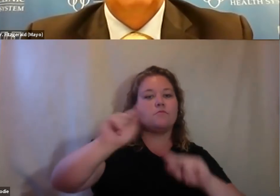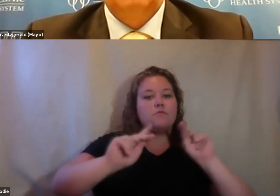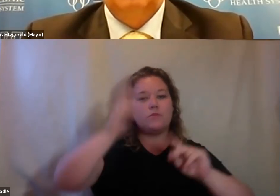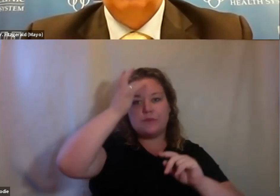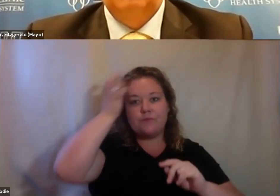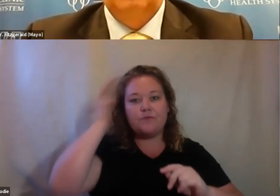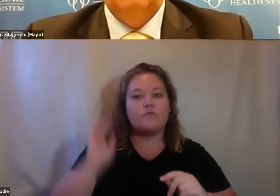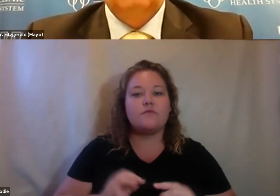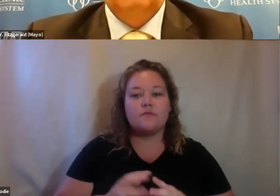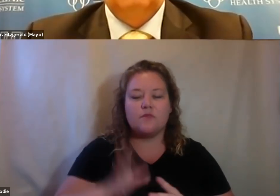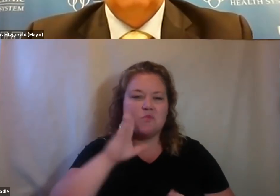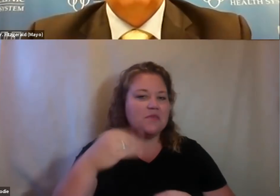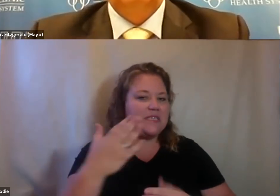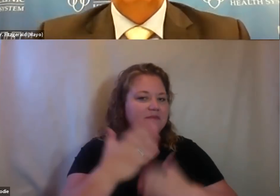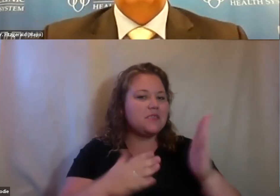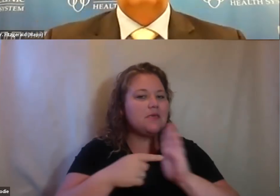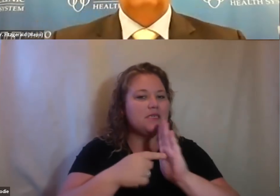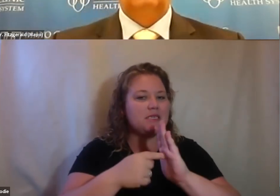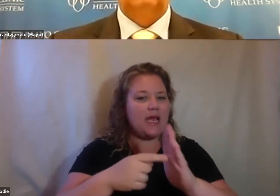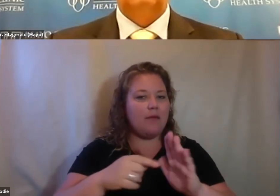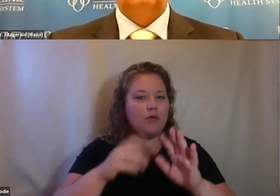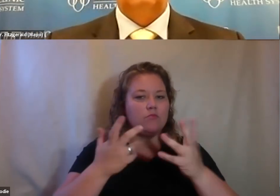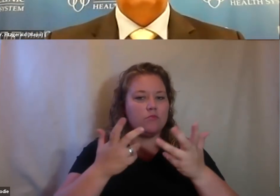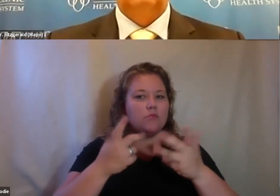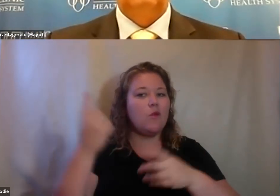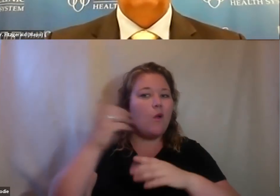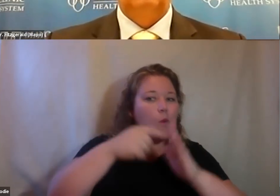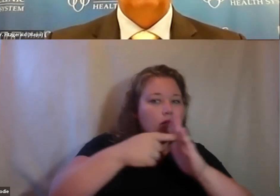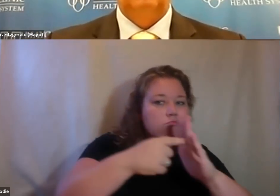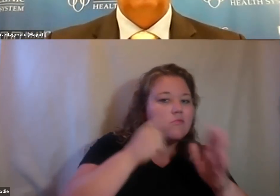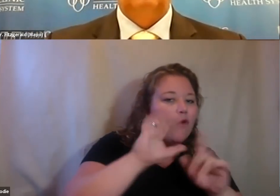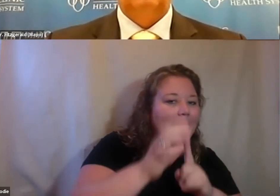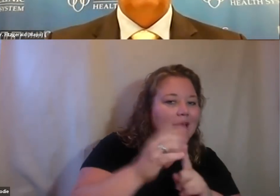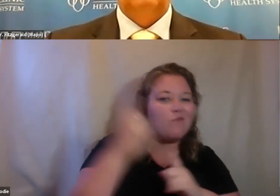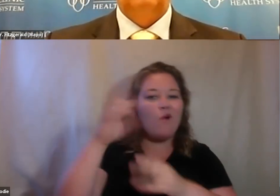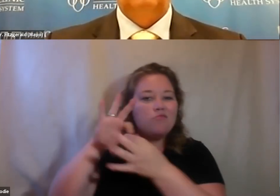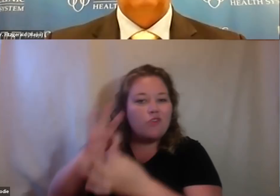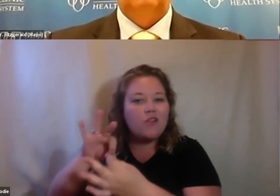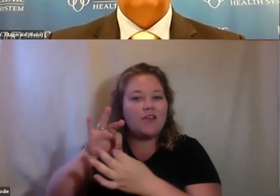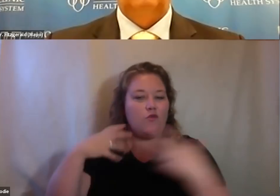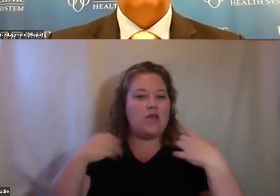Let me give you a couple of examples, one related to cases and one related to healthcare that have happened across the nation